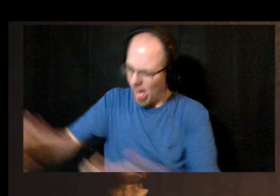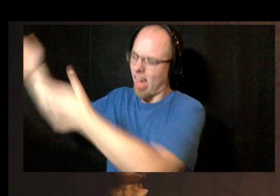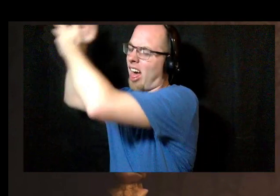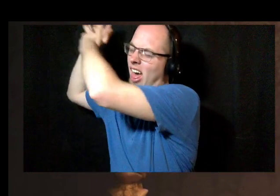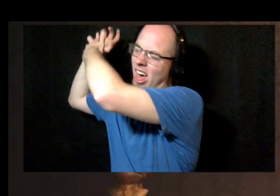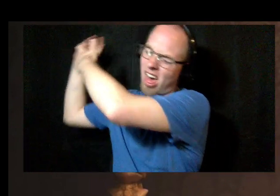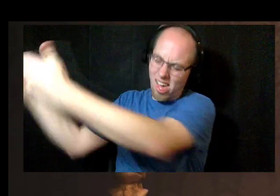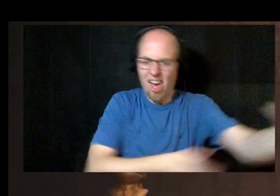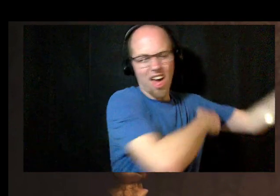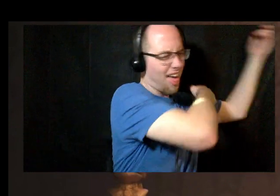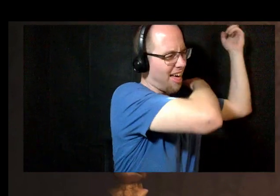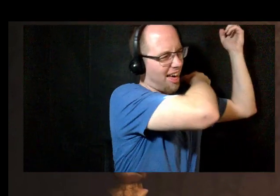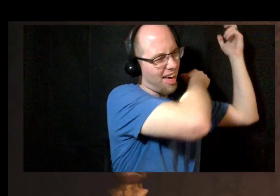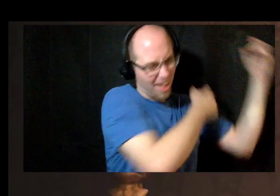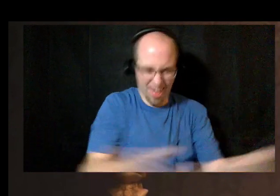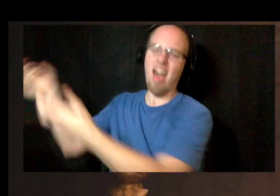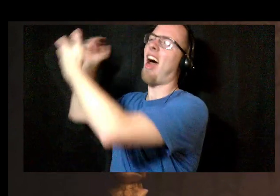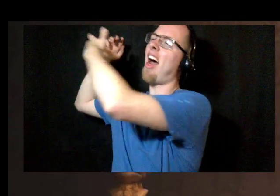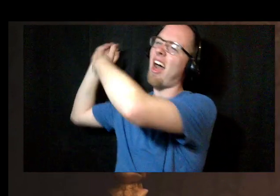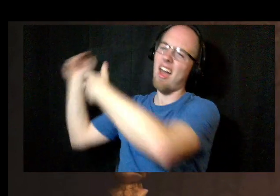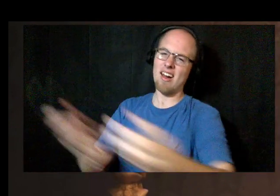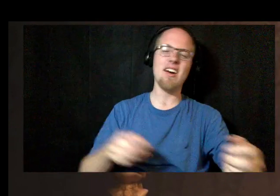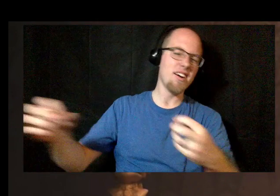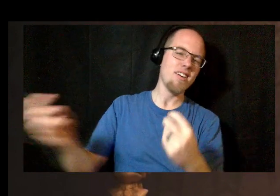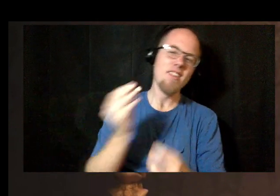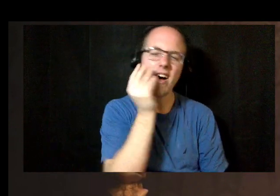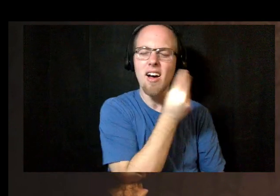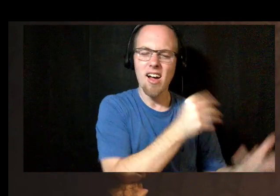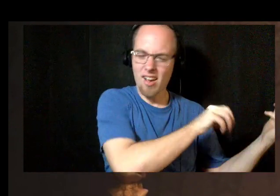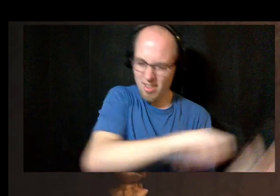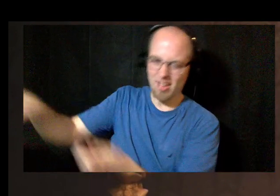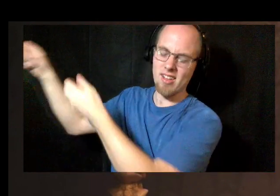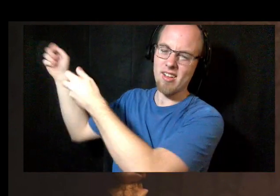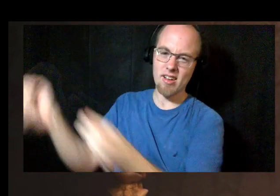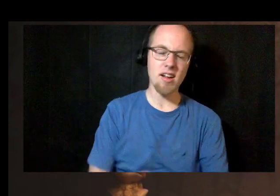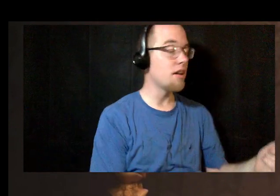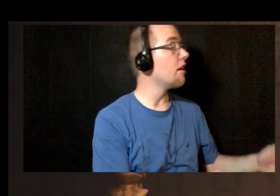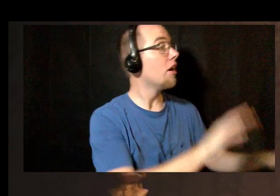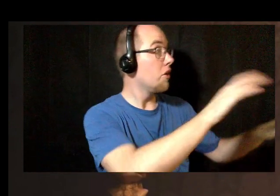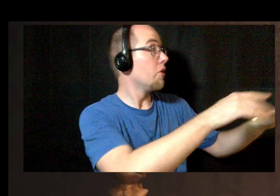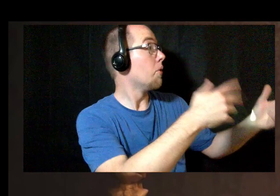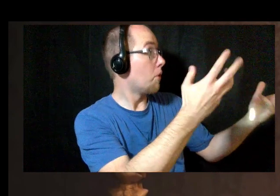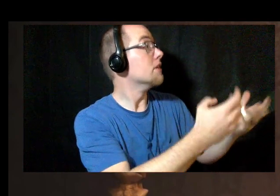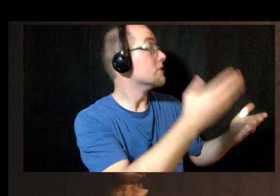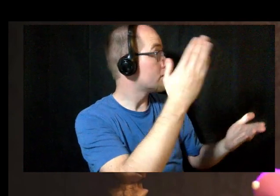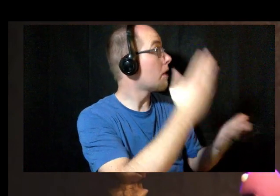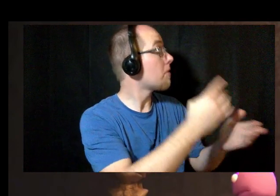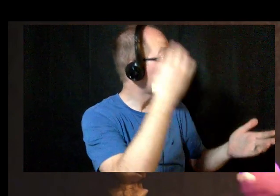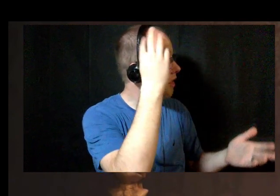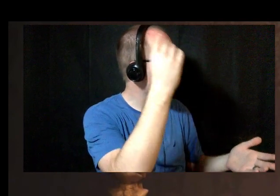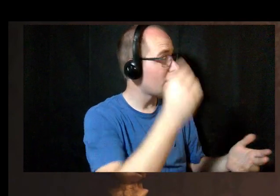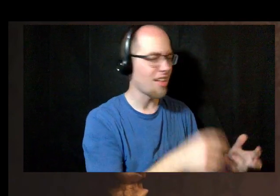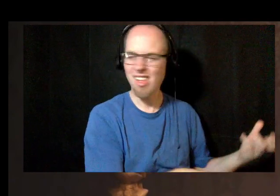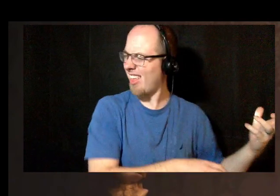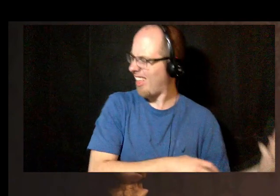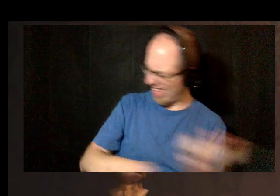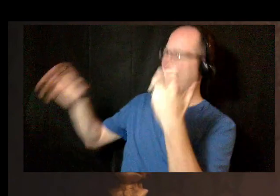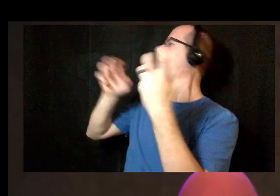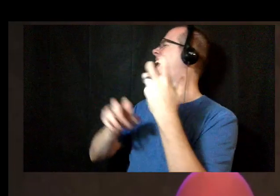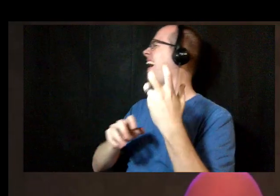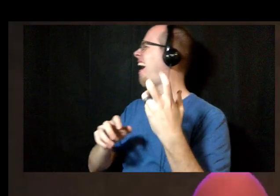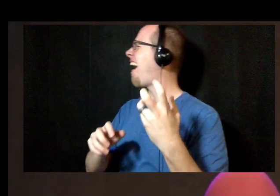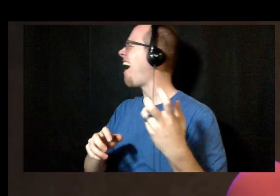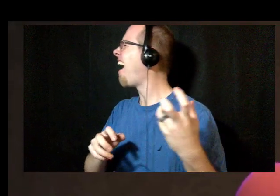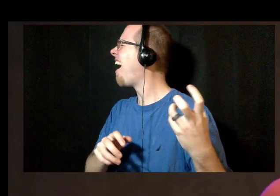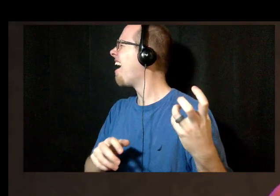the daisies, fucking up the lavender. I'm like, oh, hey, Morgan, maybe you want to stop and think about that. And he wheeled around and